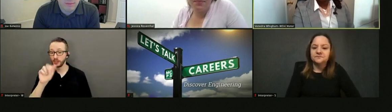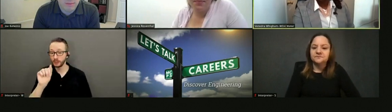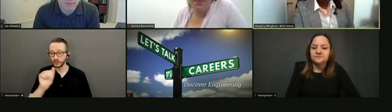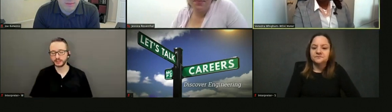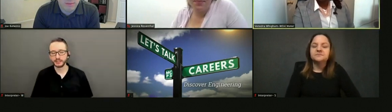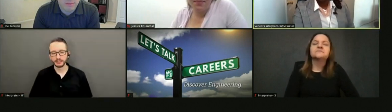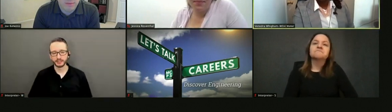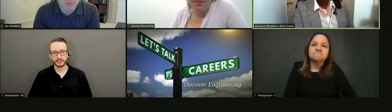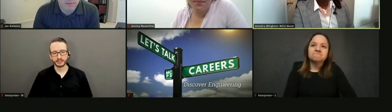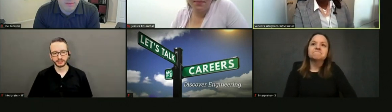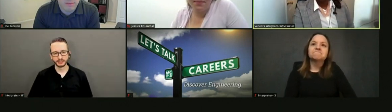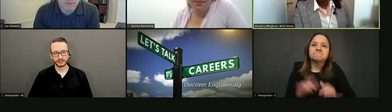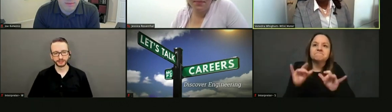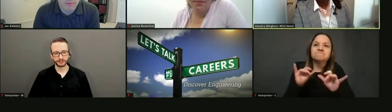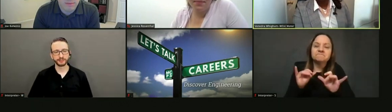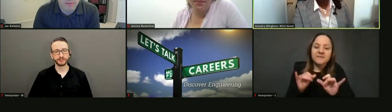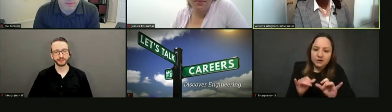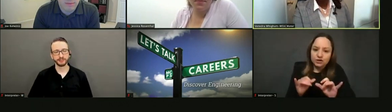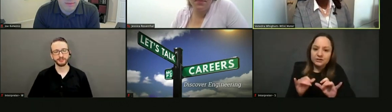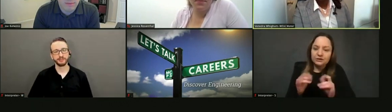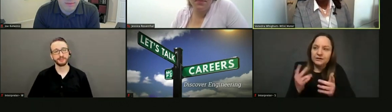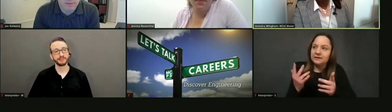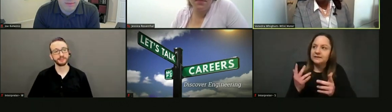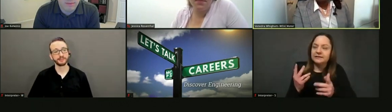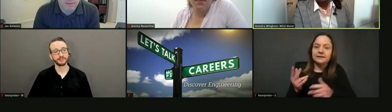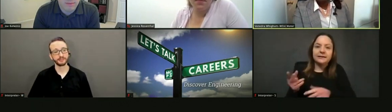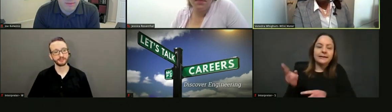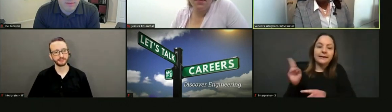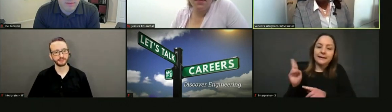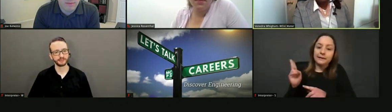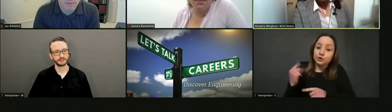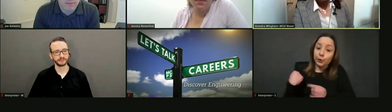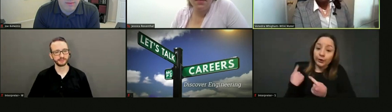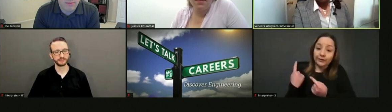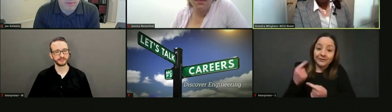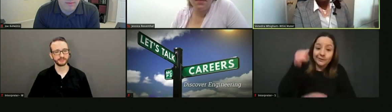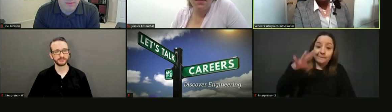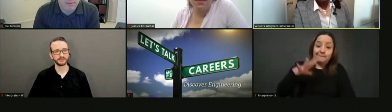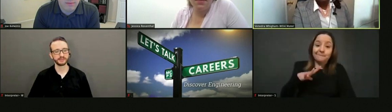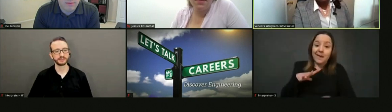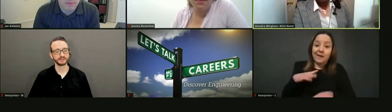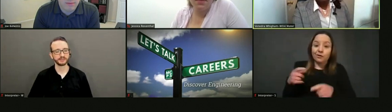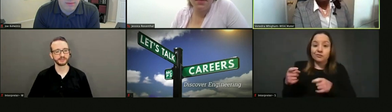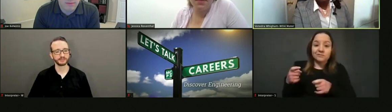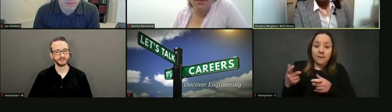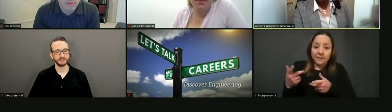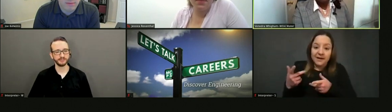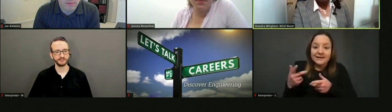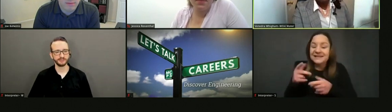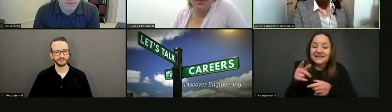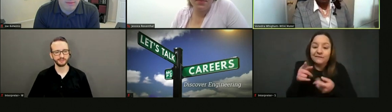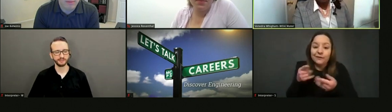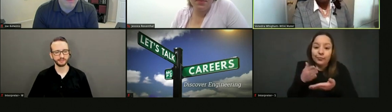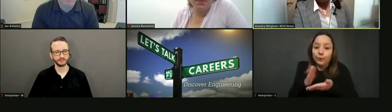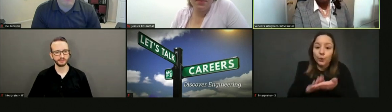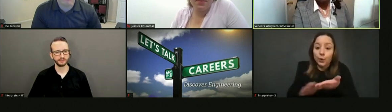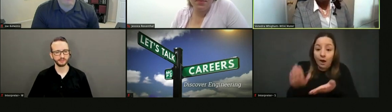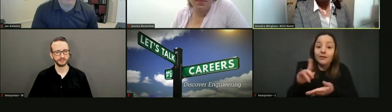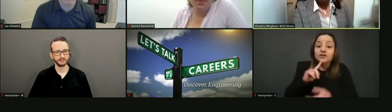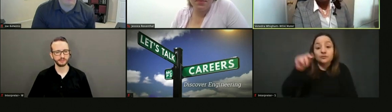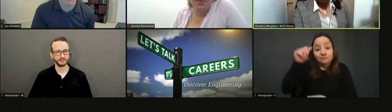Yeah, engineering historically is pretty much a male-dominated field, and even in college, it's a